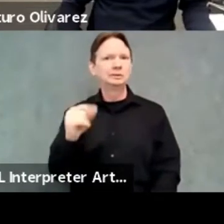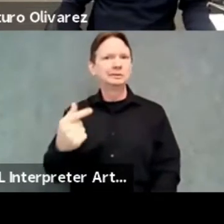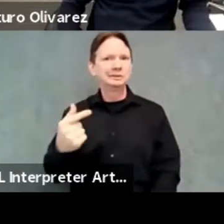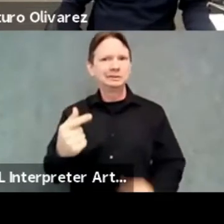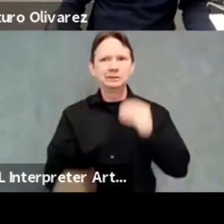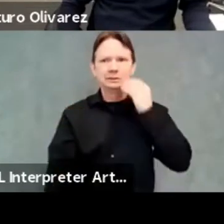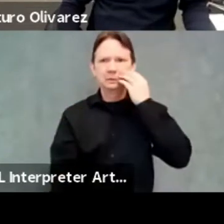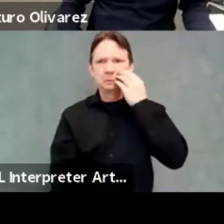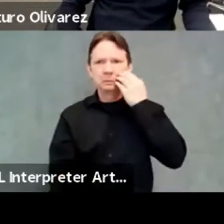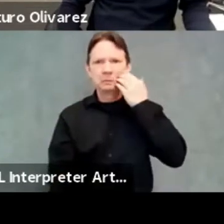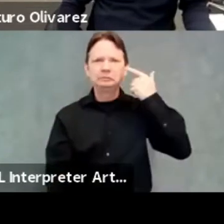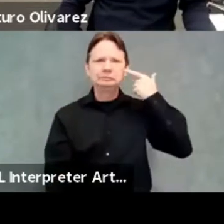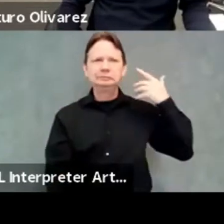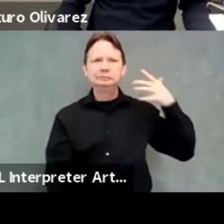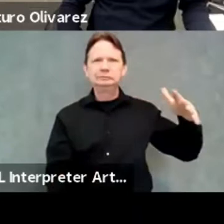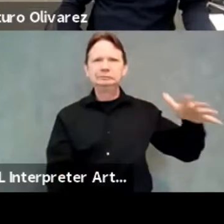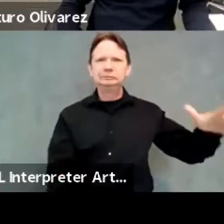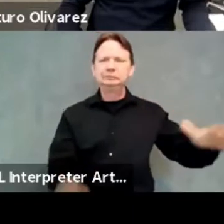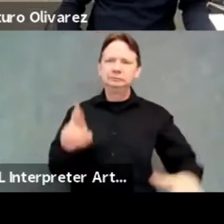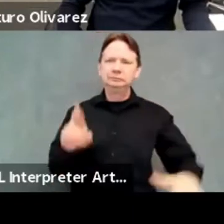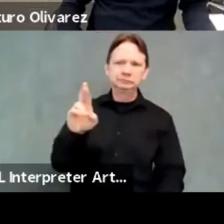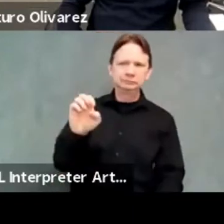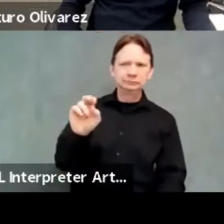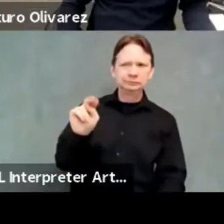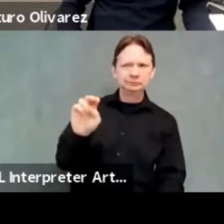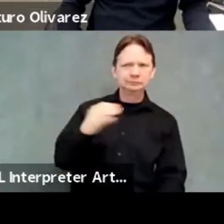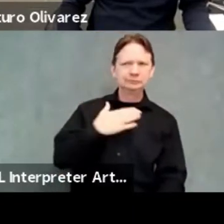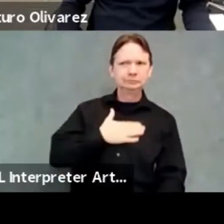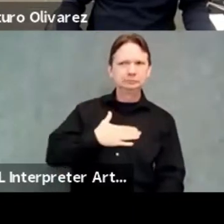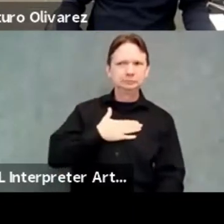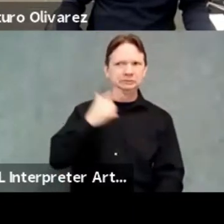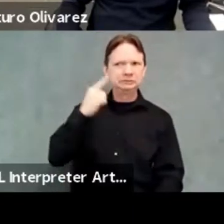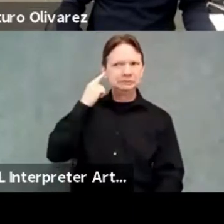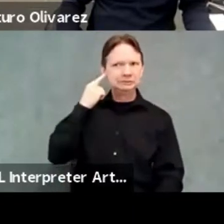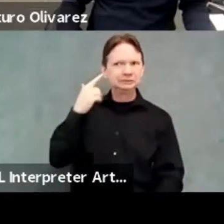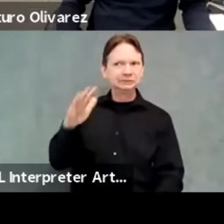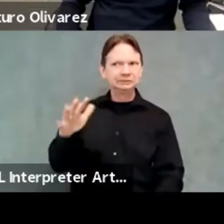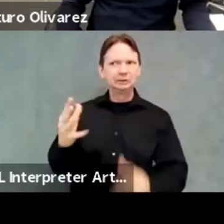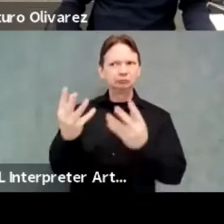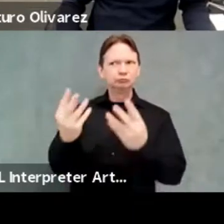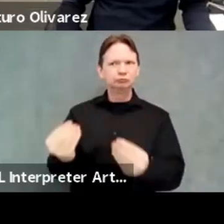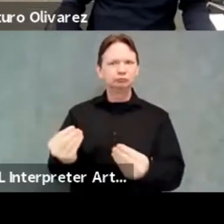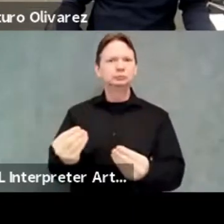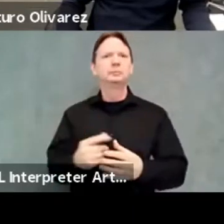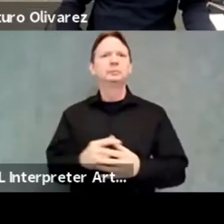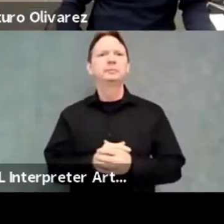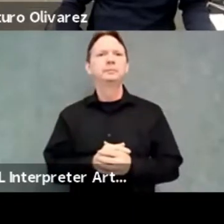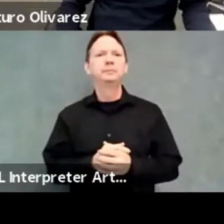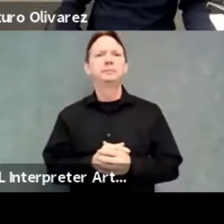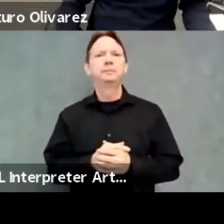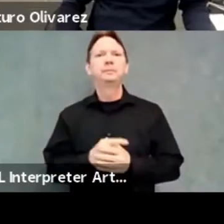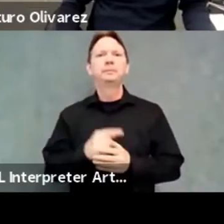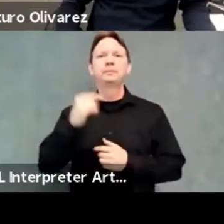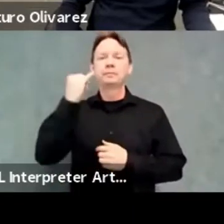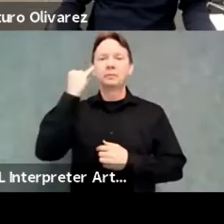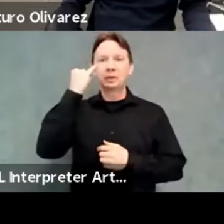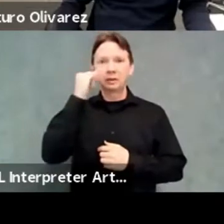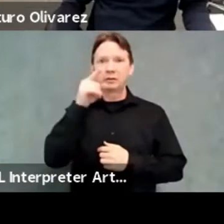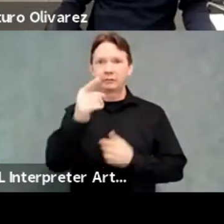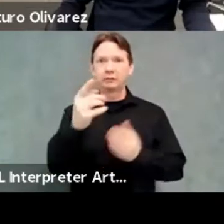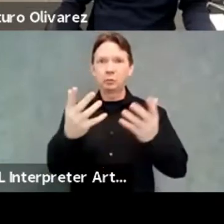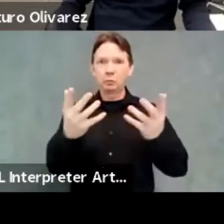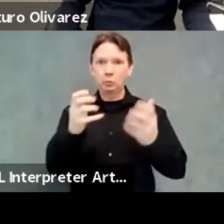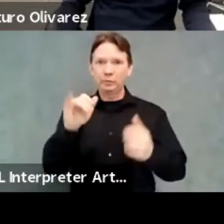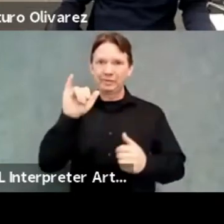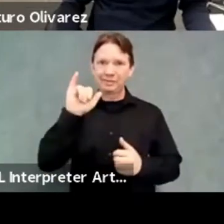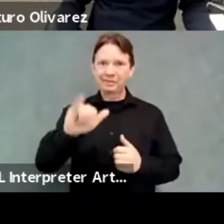Renee, if you could mute, thank you. Thank you. For those who might wish to do so, we can actually set up these forum listservs